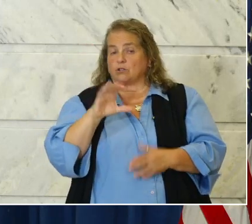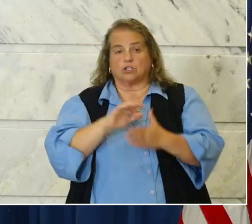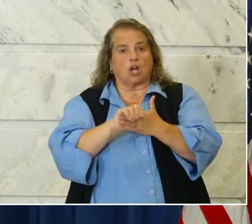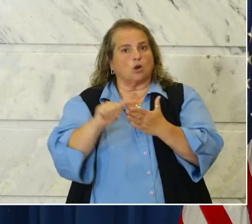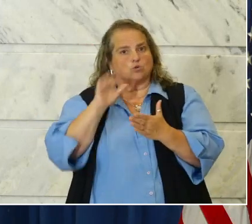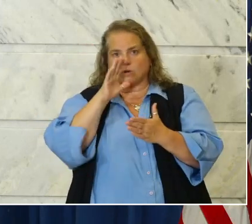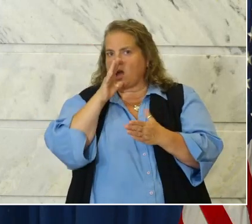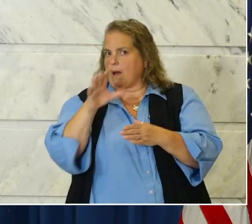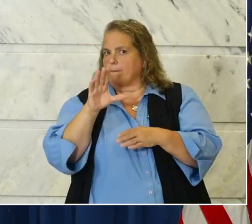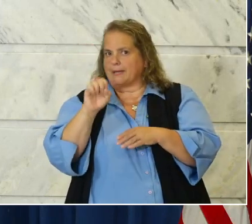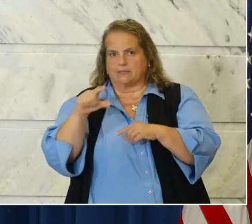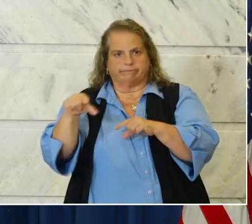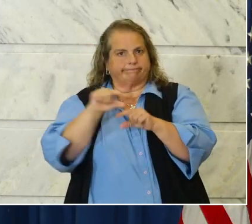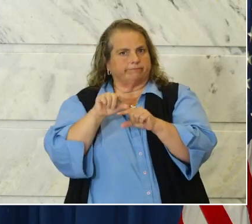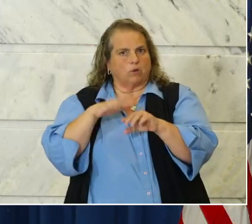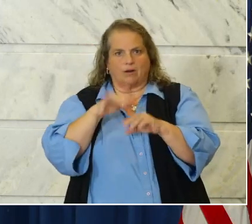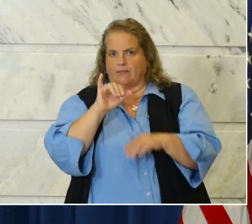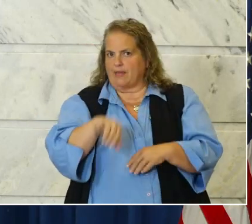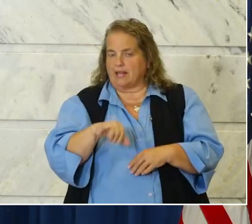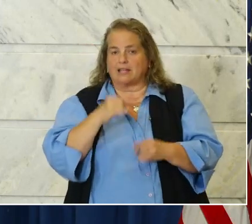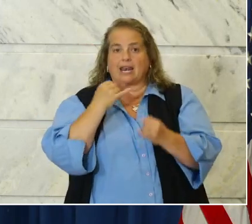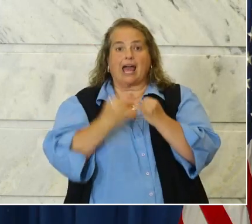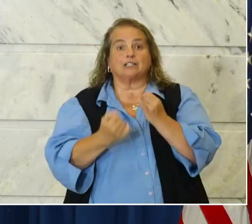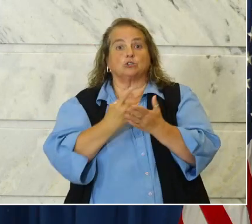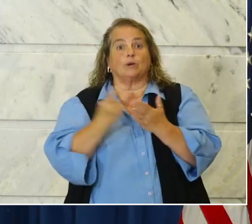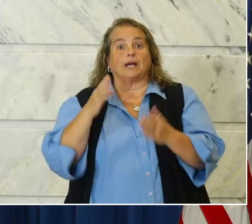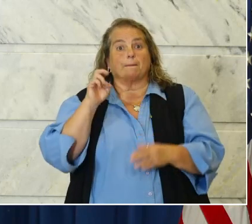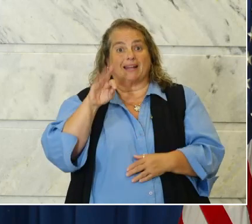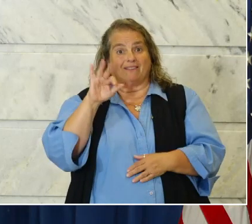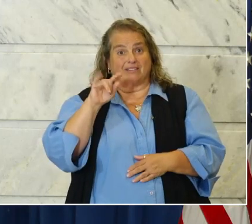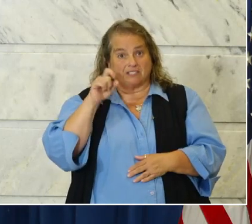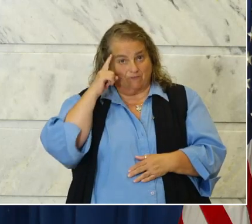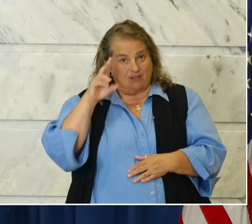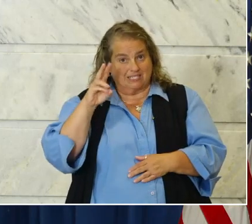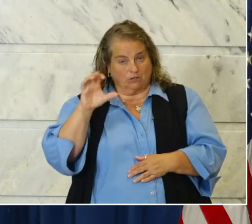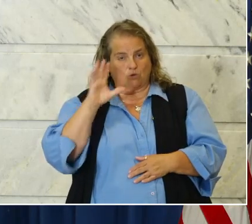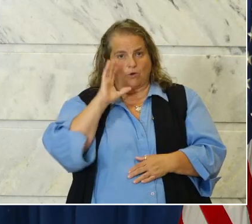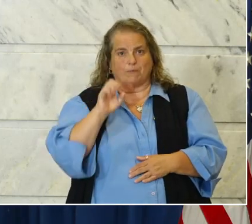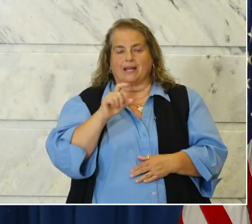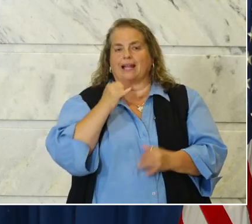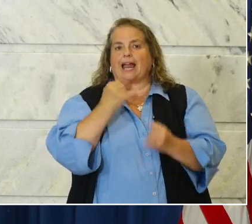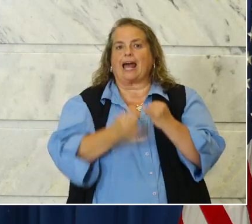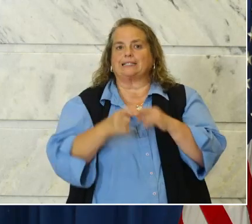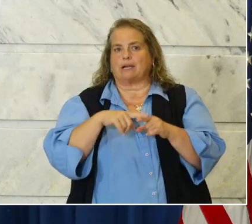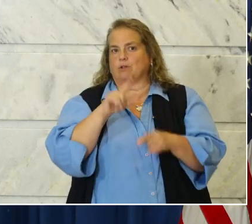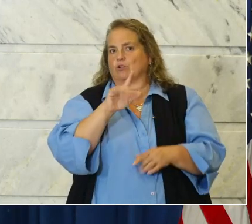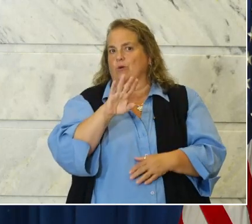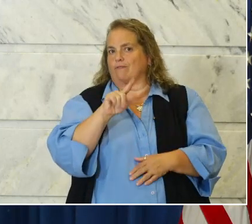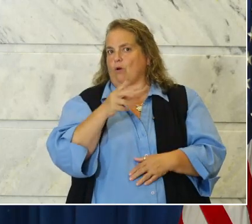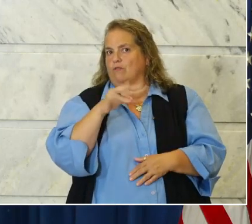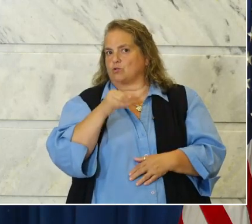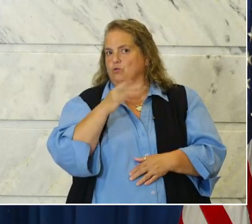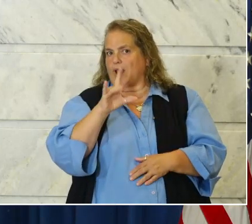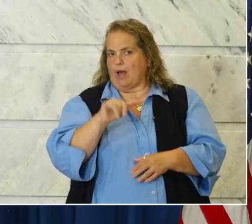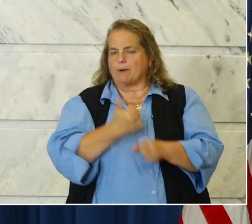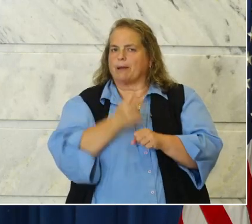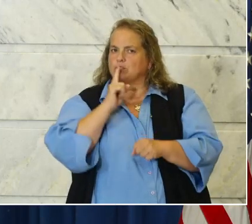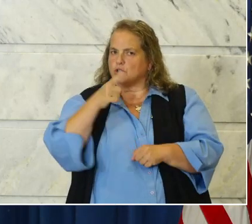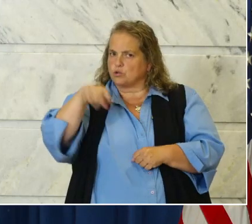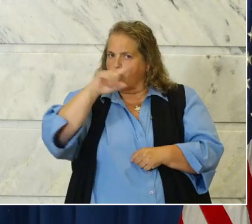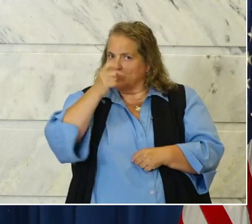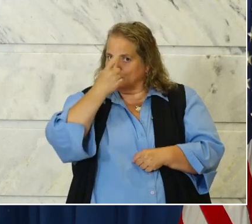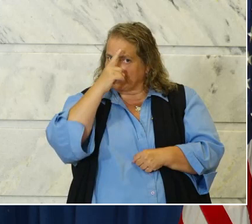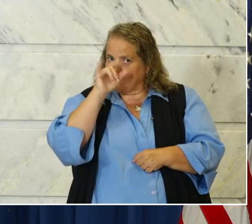available. Last week of benefits will be the last time that's available. So we want to make sure everyone understands that. And just so